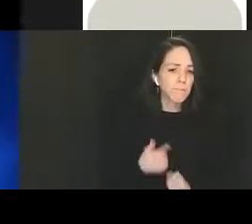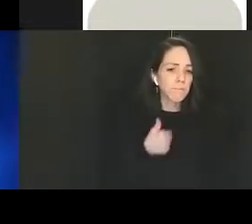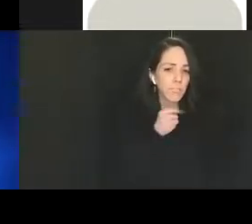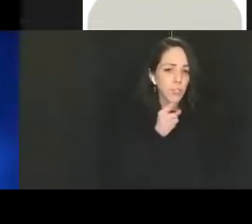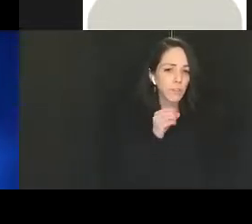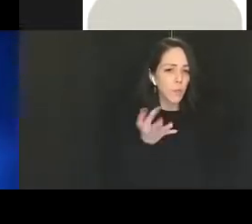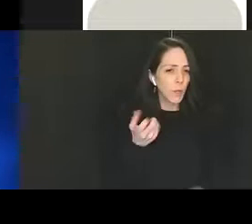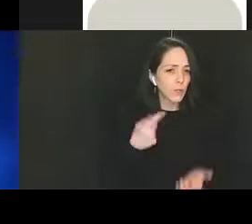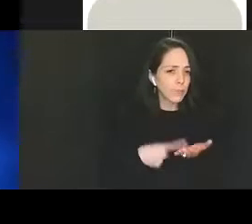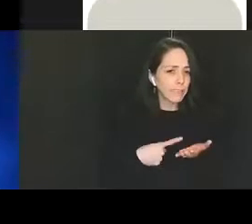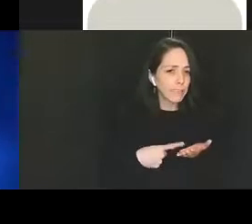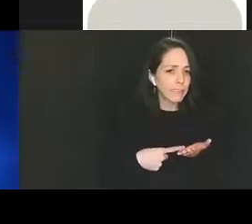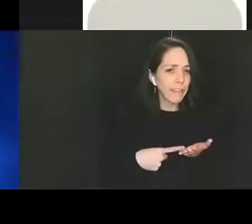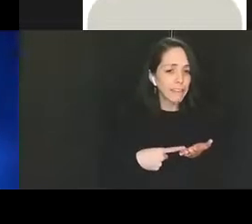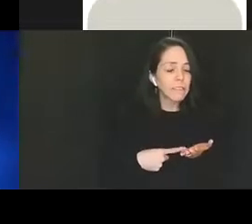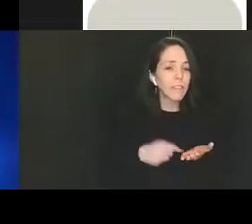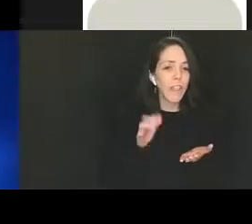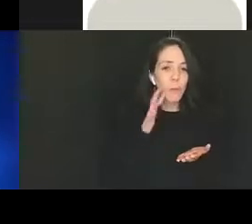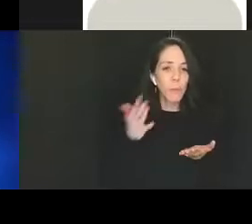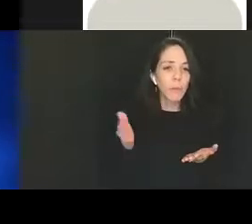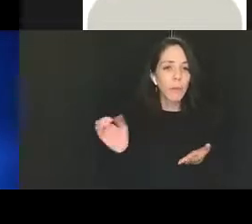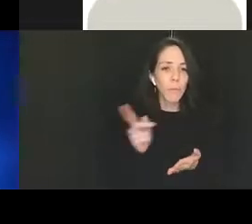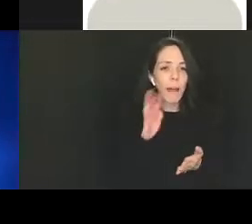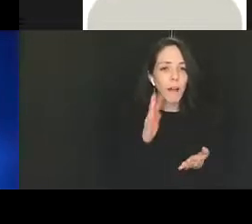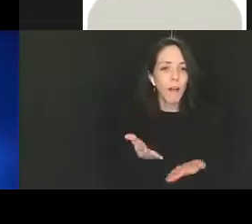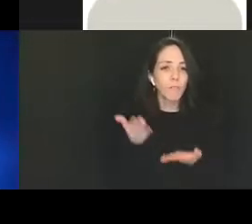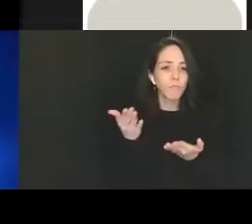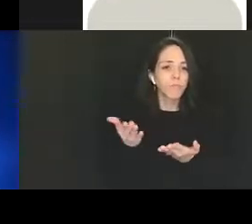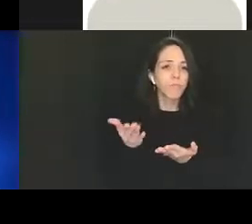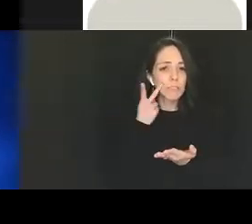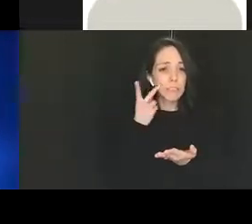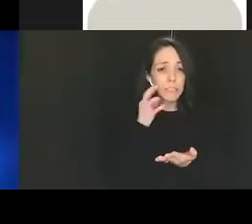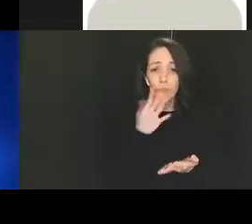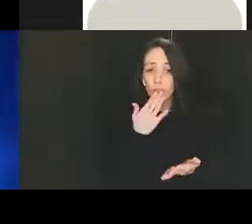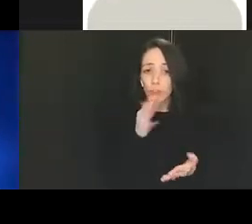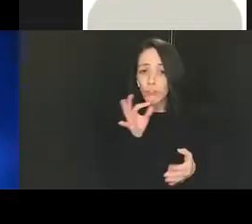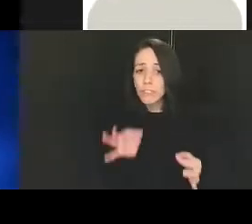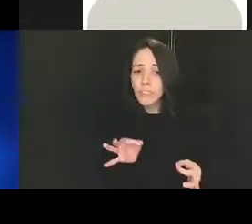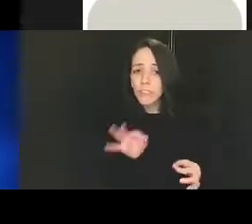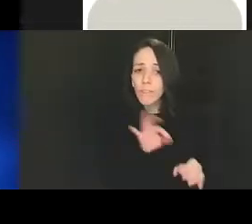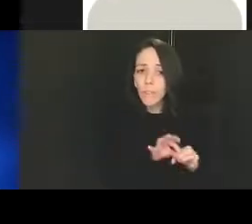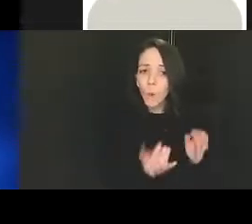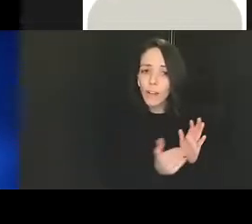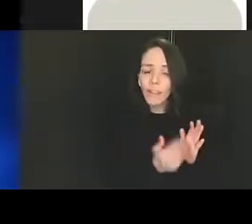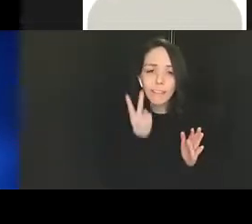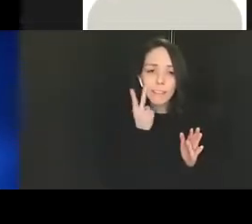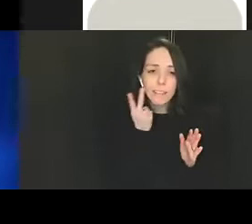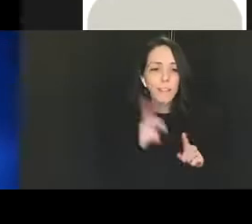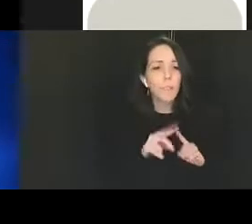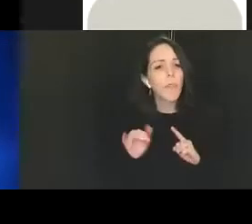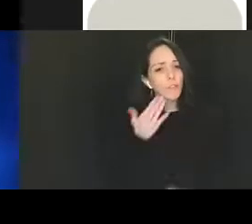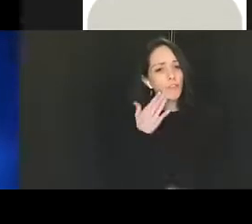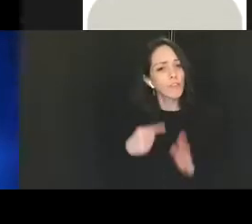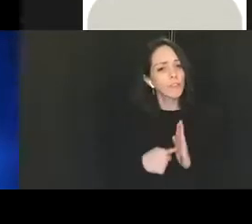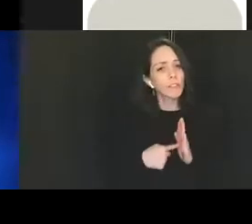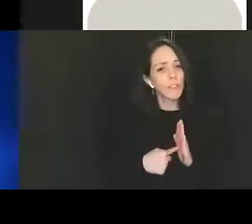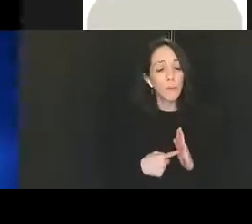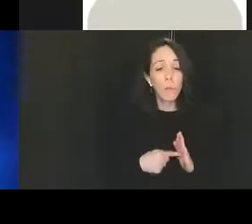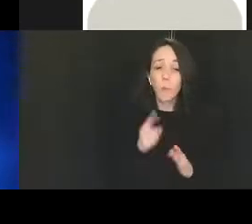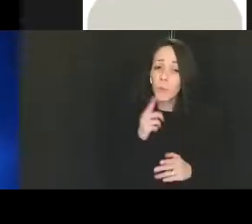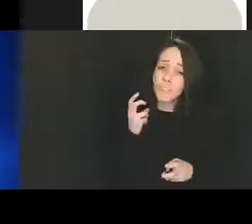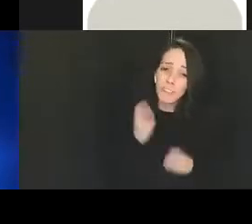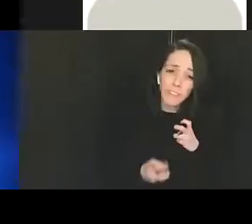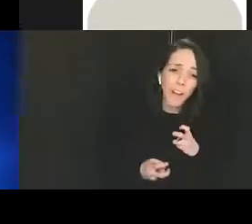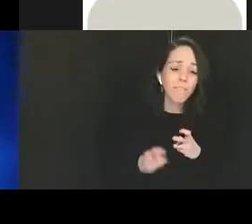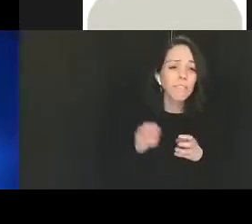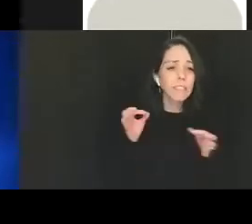That's going to be back on the ballot, so the people will decide whether that was a good decision. But it does give a good example of, you know, these are really tough decisions, and you